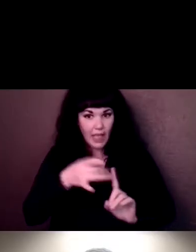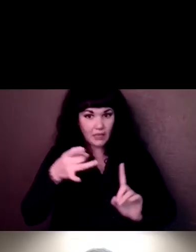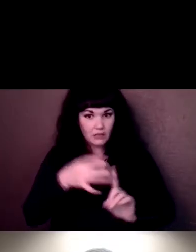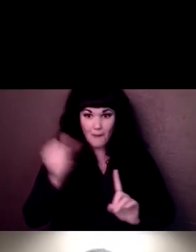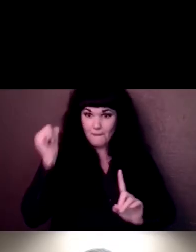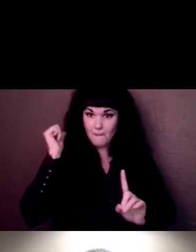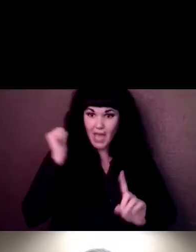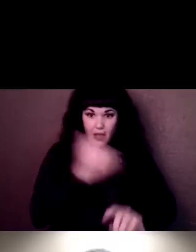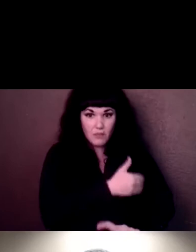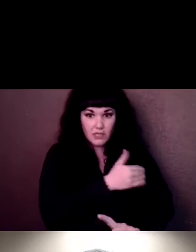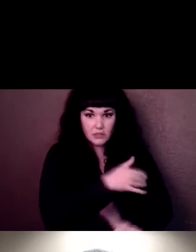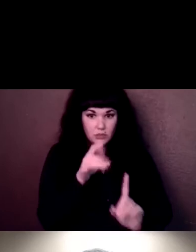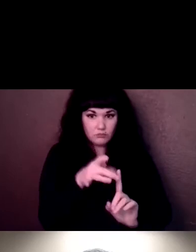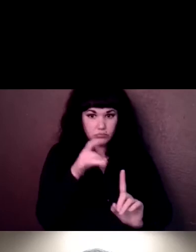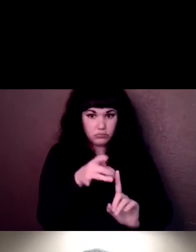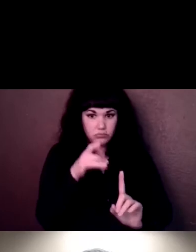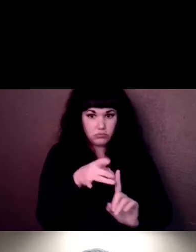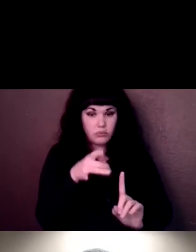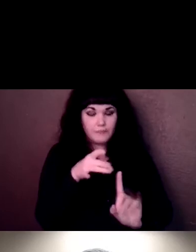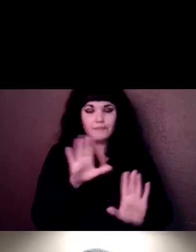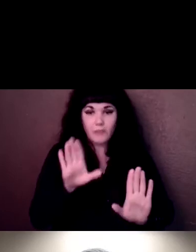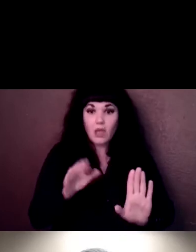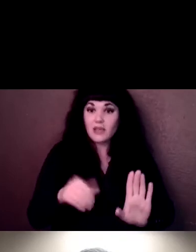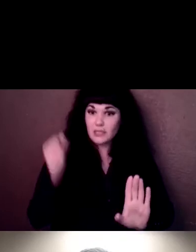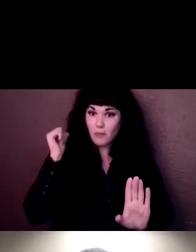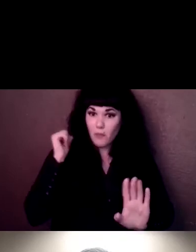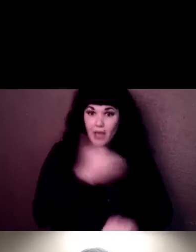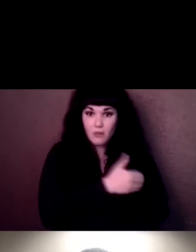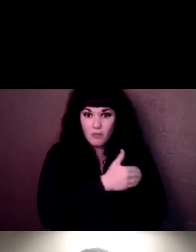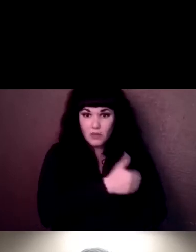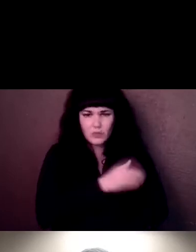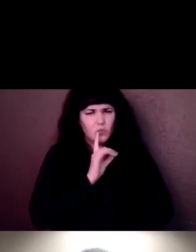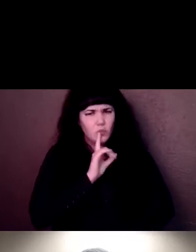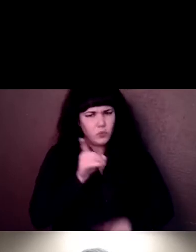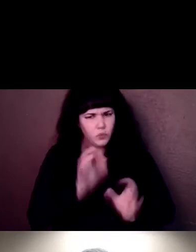play a role, a large role, of course, in maintaining